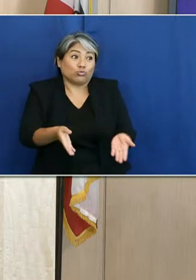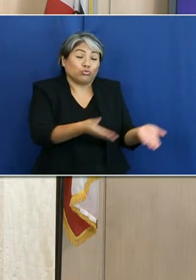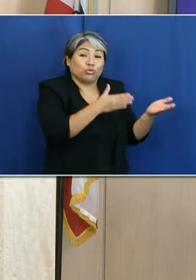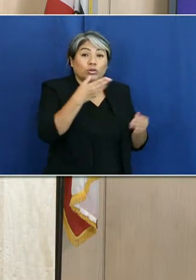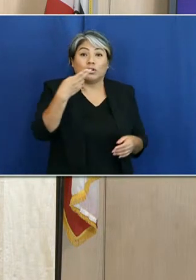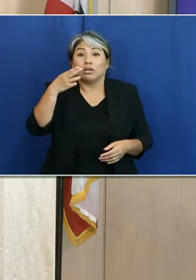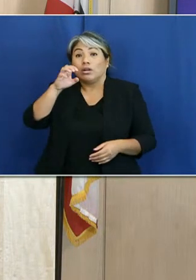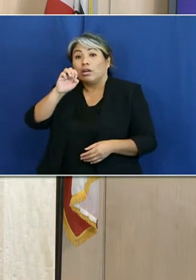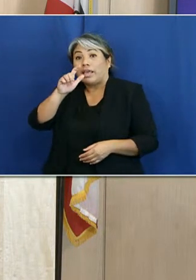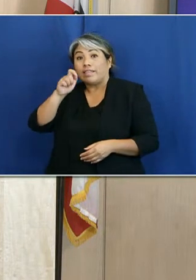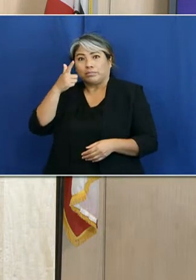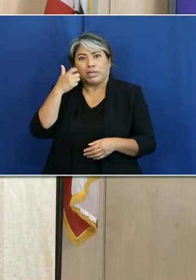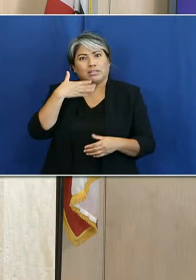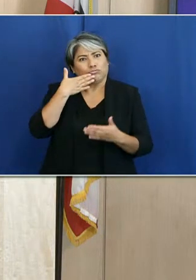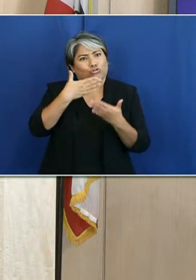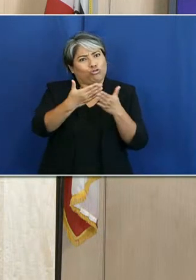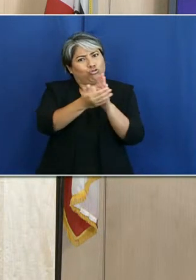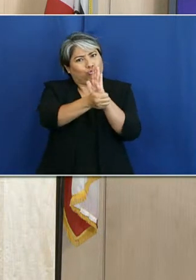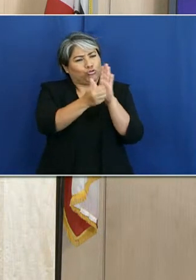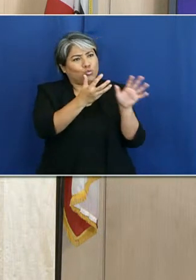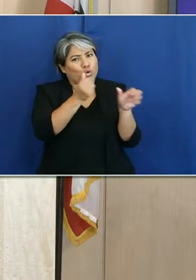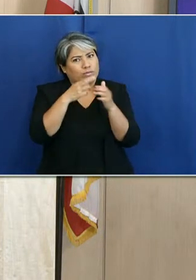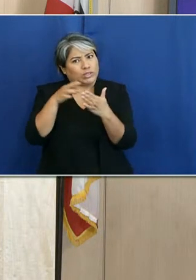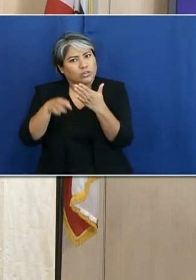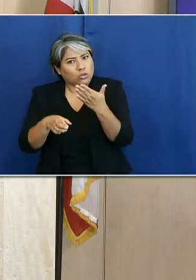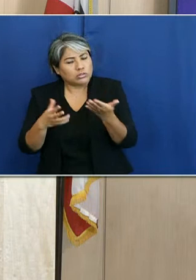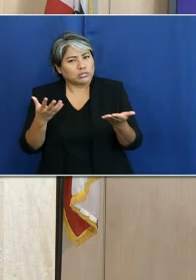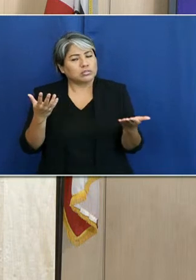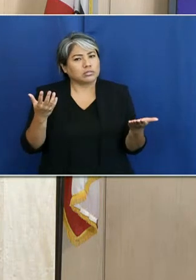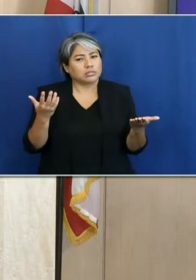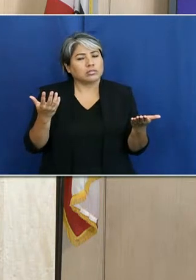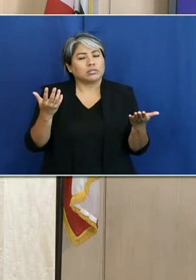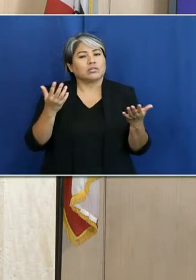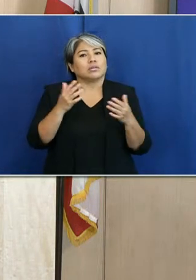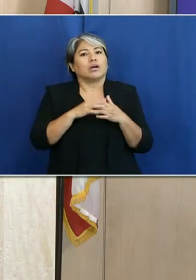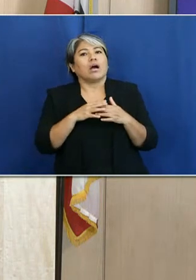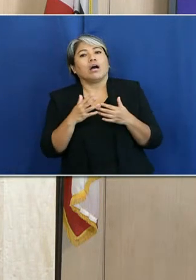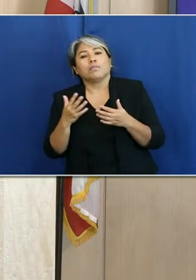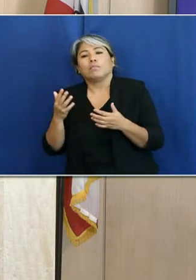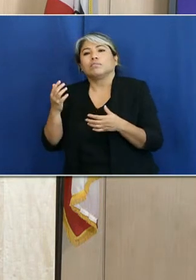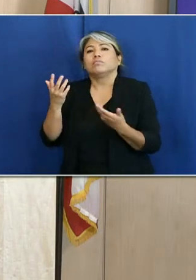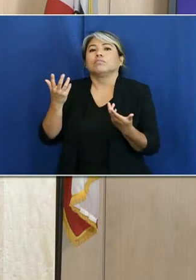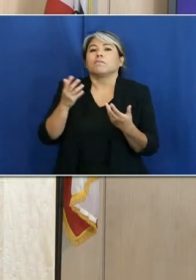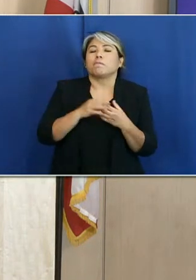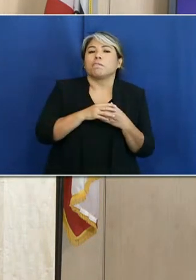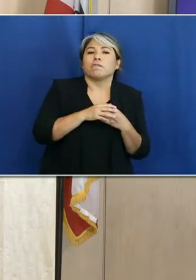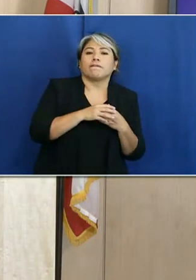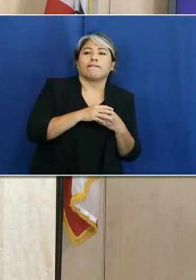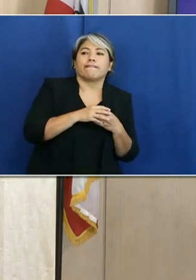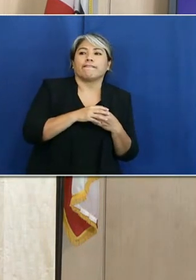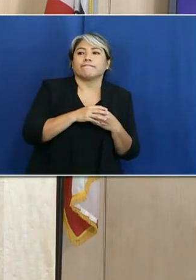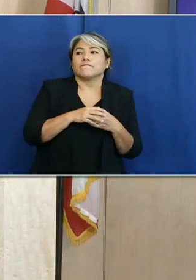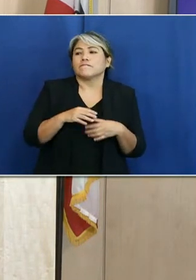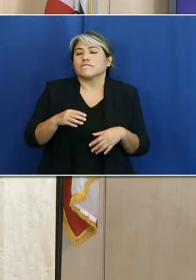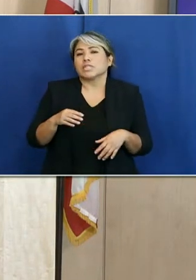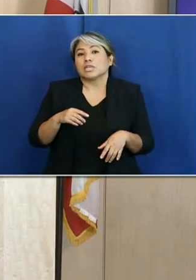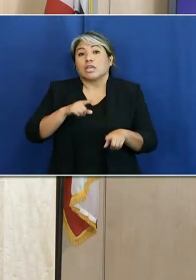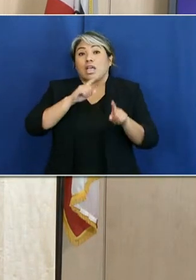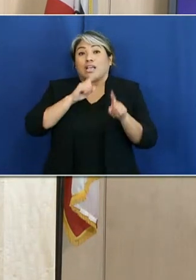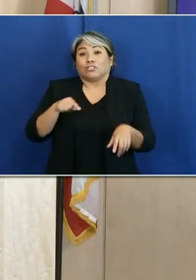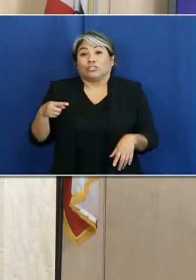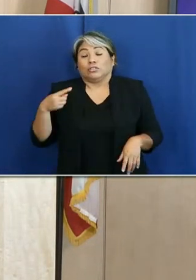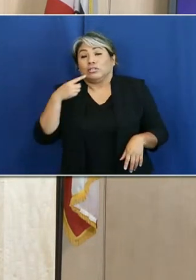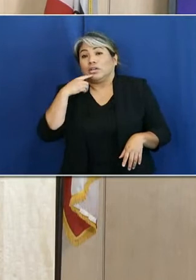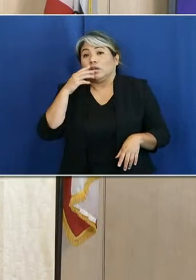quick turnaround time? Is there a way to kind of pull back some of the ones that would go otherwise to the commercial labs? I will